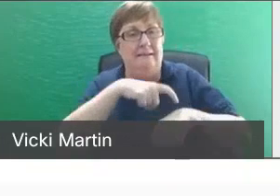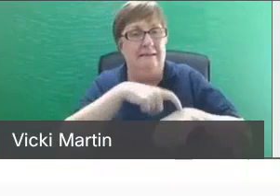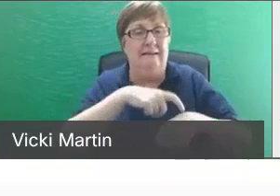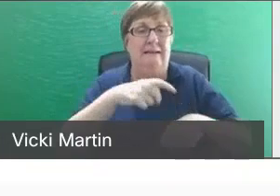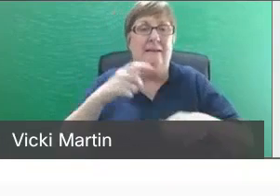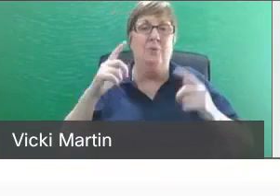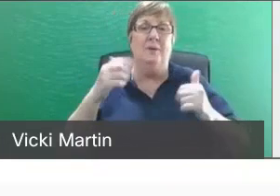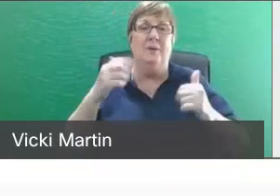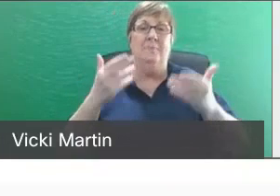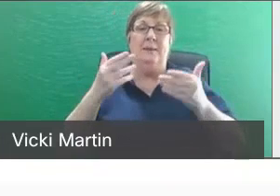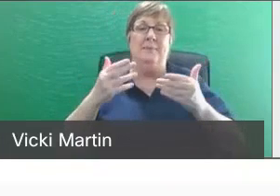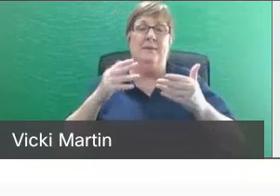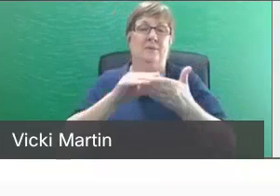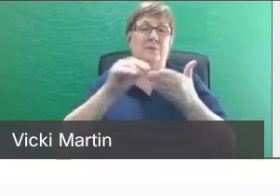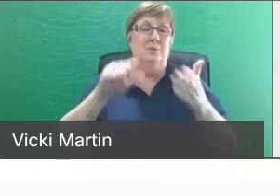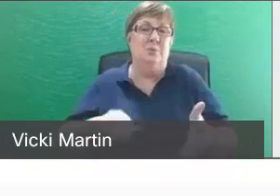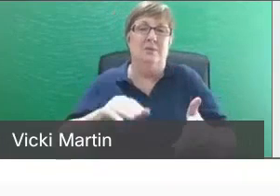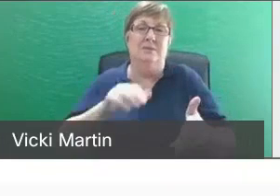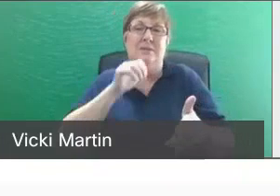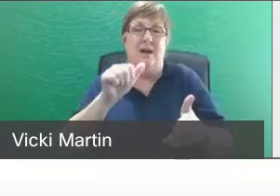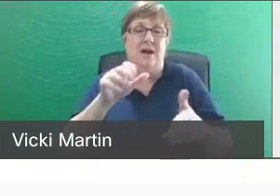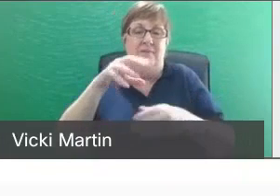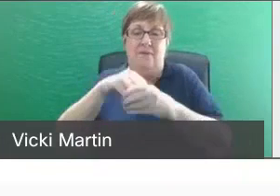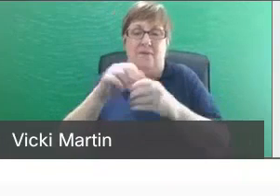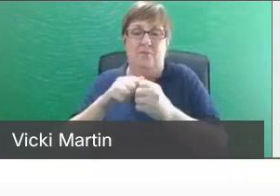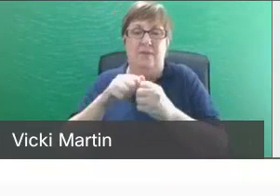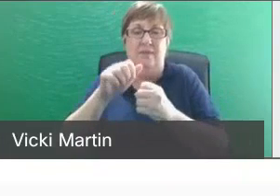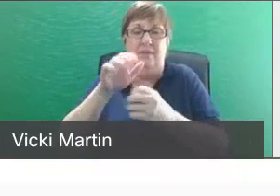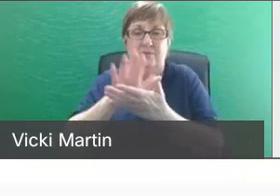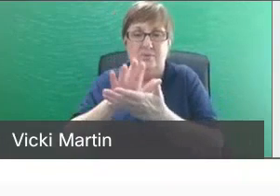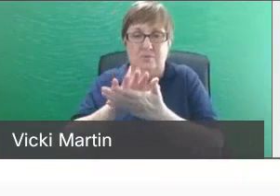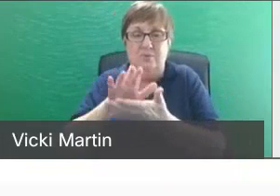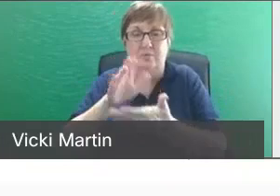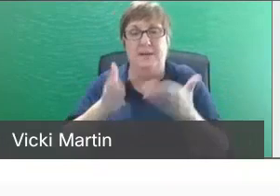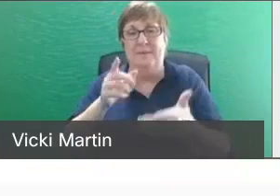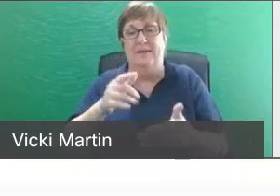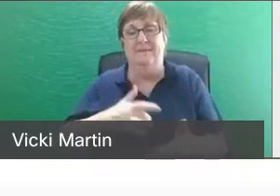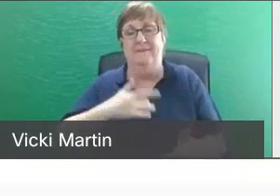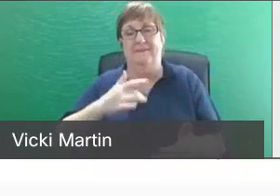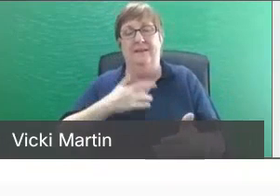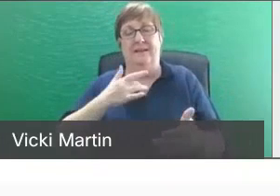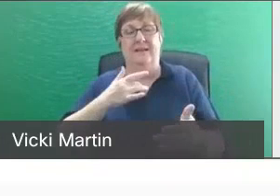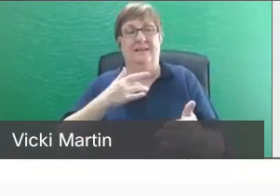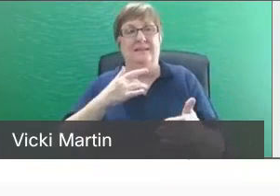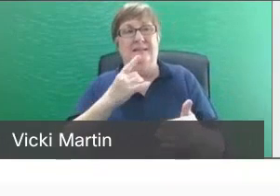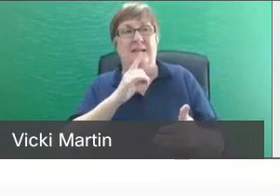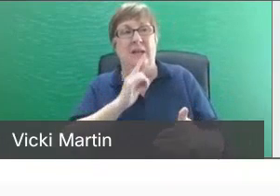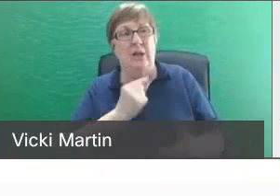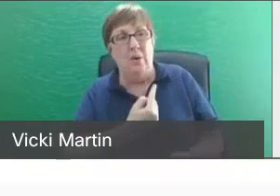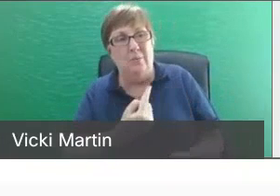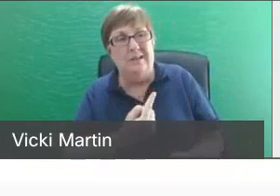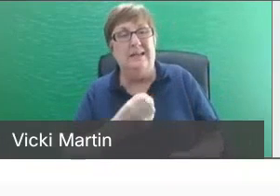school, and especially during this pandemic, the feeling of loneliness can definitely